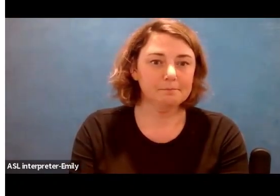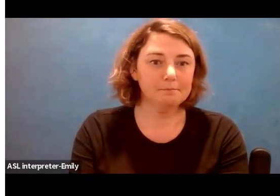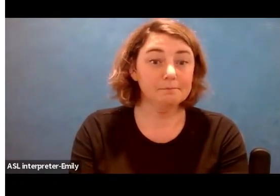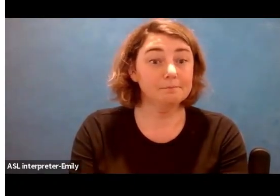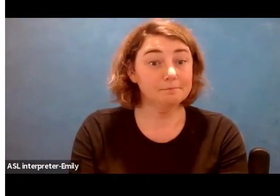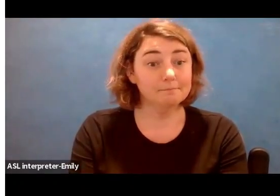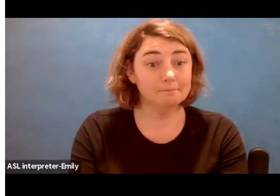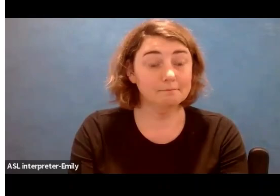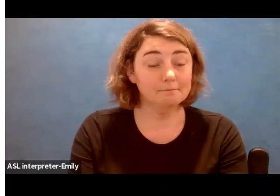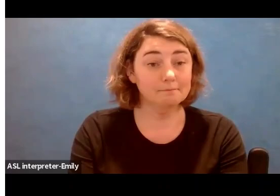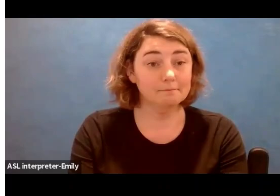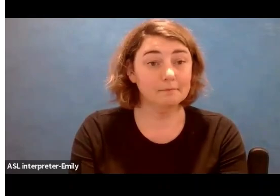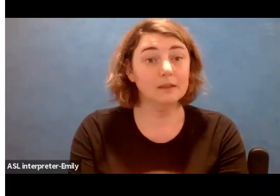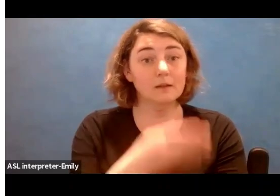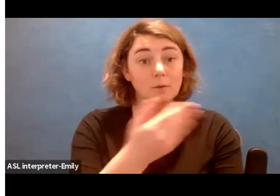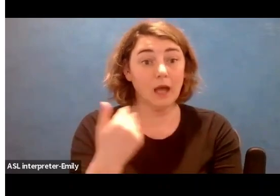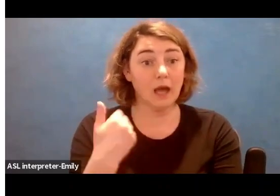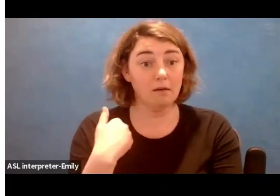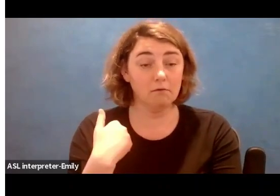And then we have